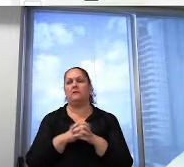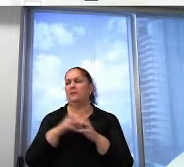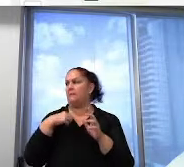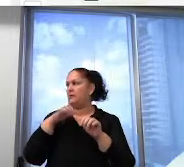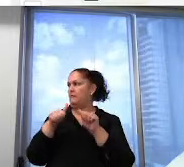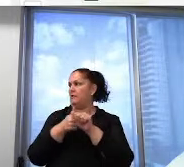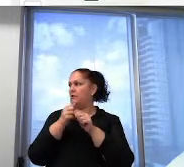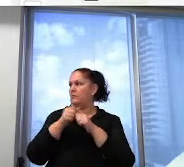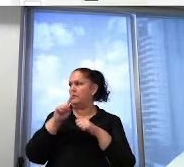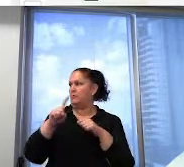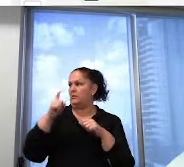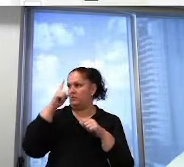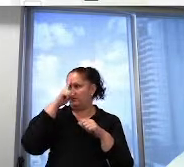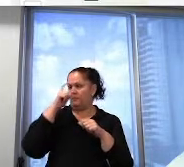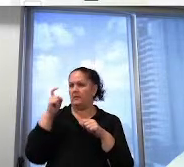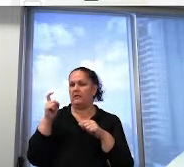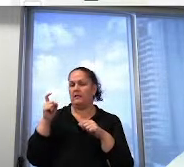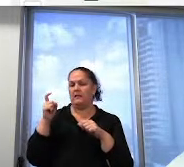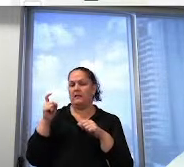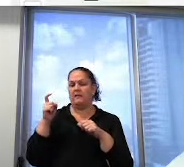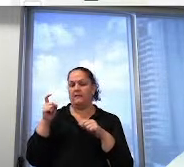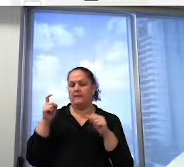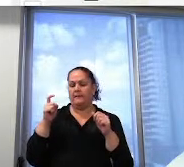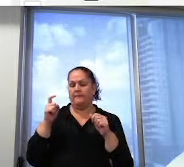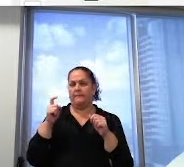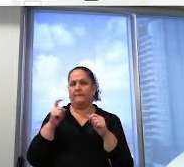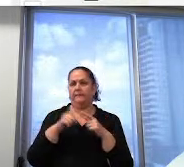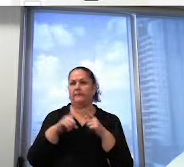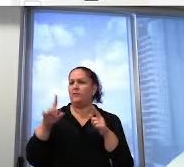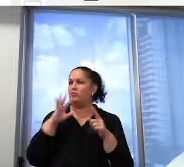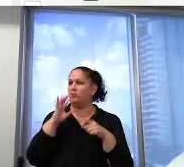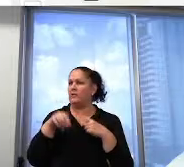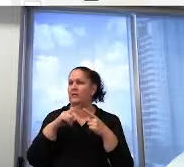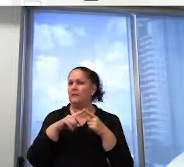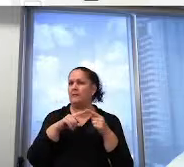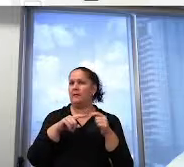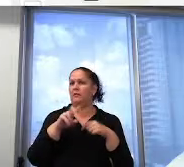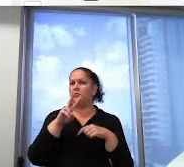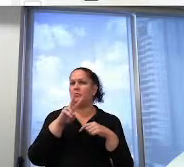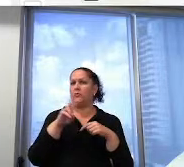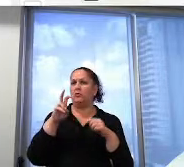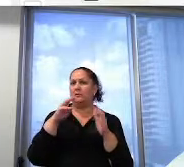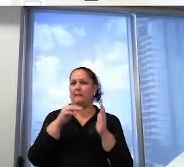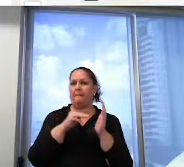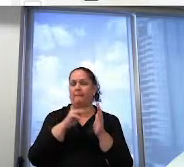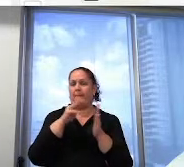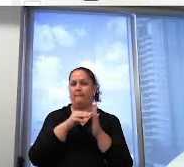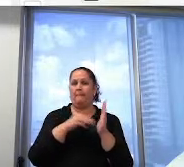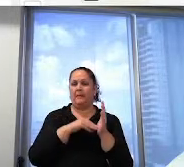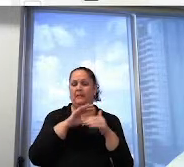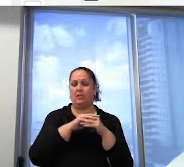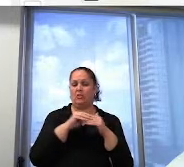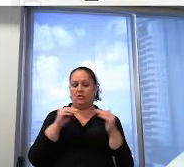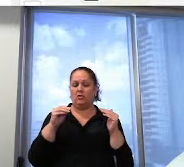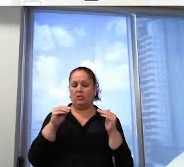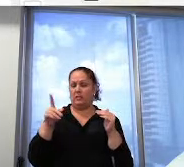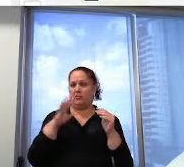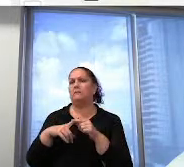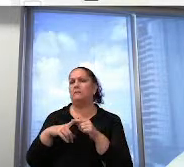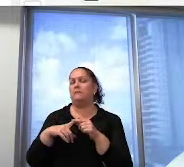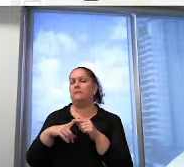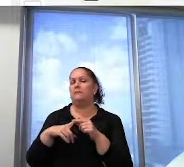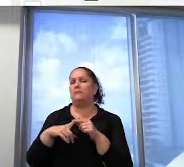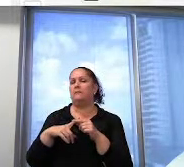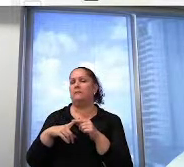I might foul this question up because, but you'll help me correct it. When we're talking about the $200 million that you've been referring